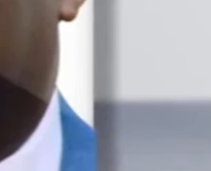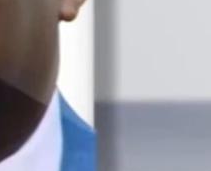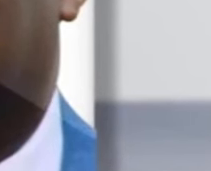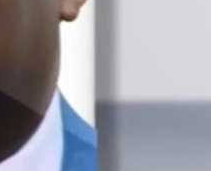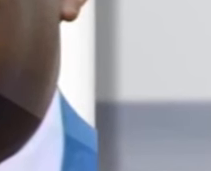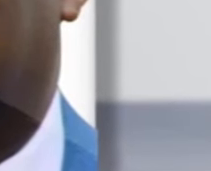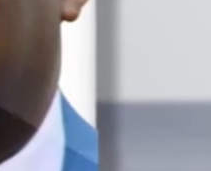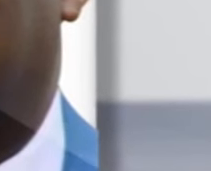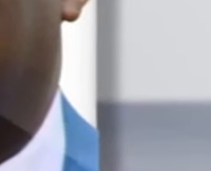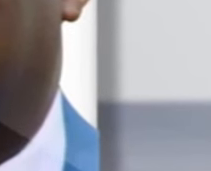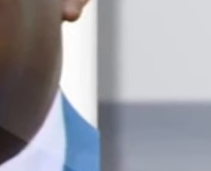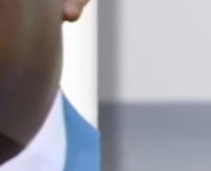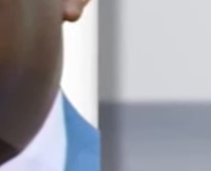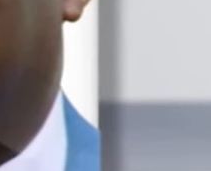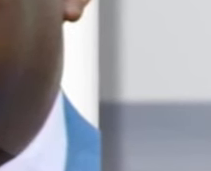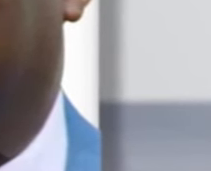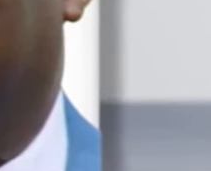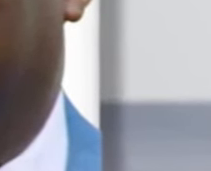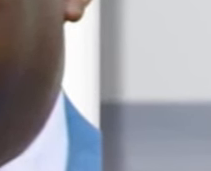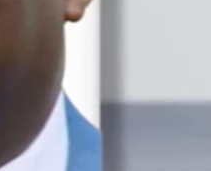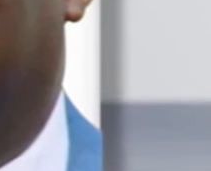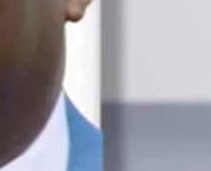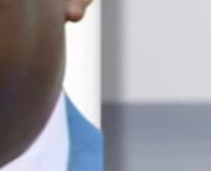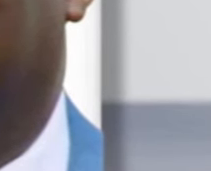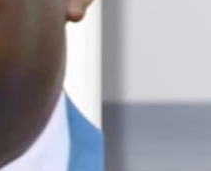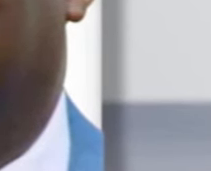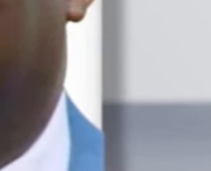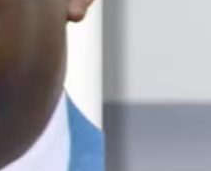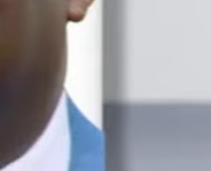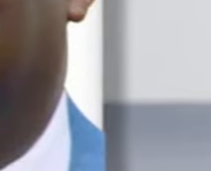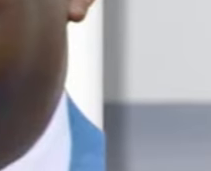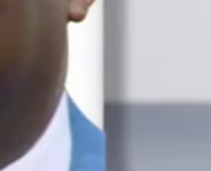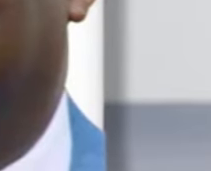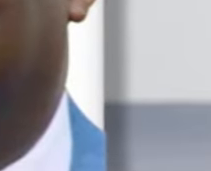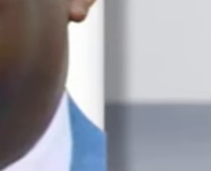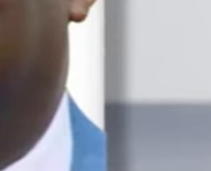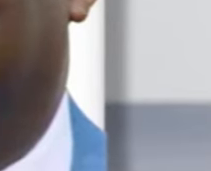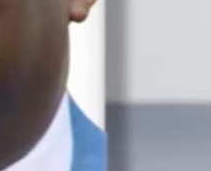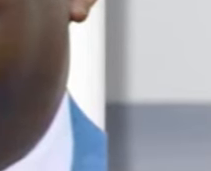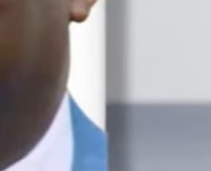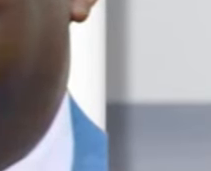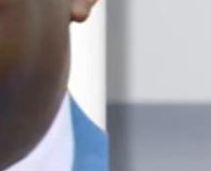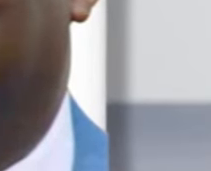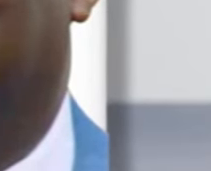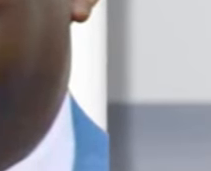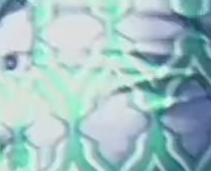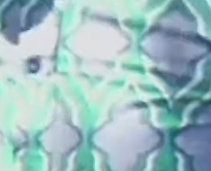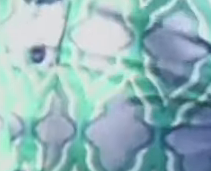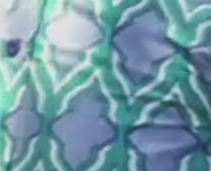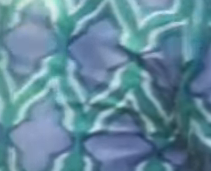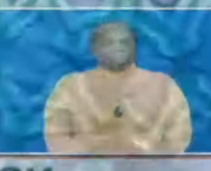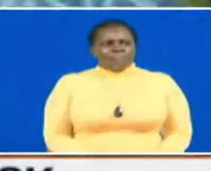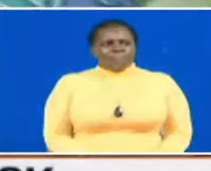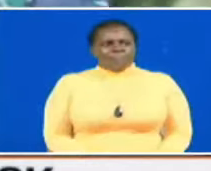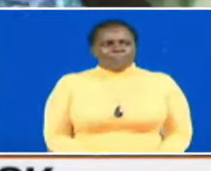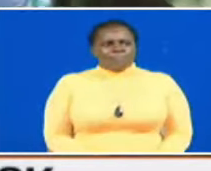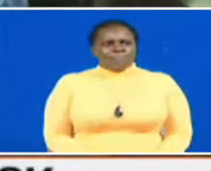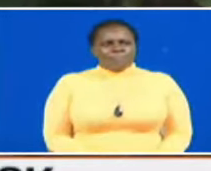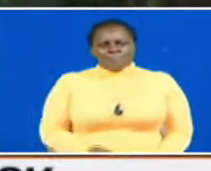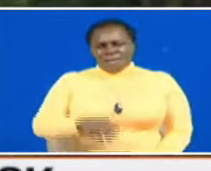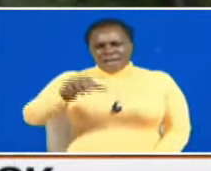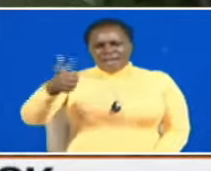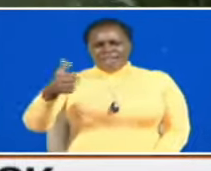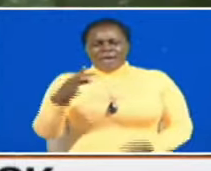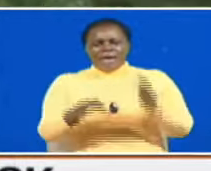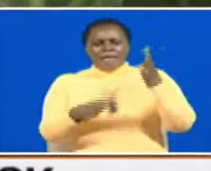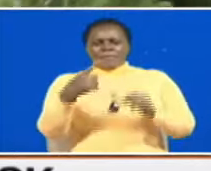of the deal. He can't present himself as a defender of the voiceless and the downtrodden," end of quote. On his part, Charles